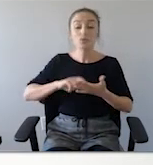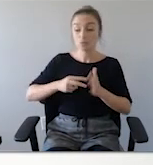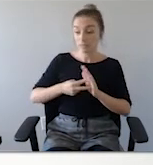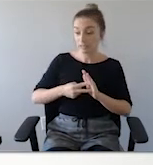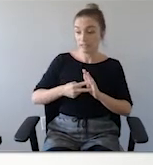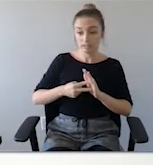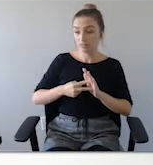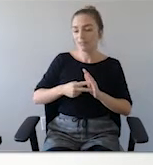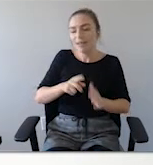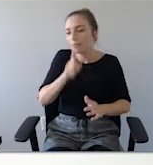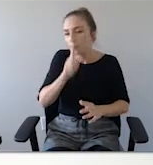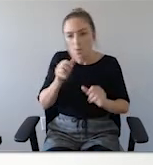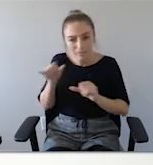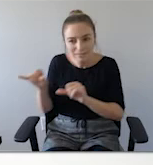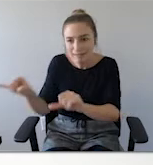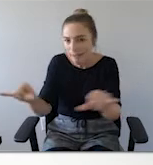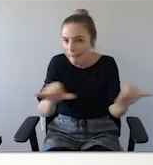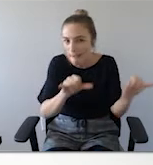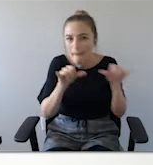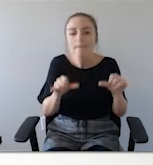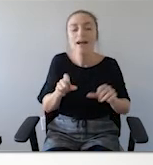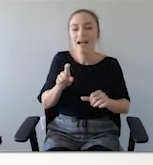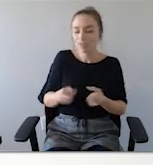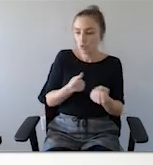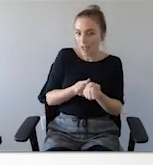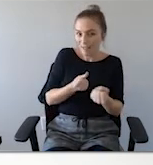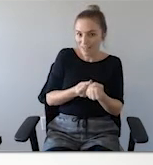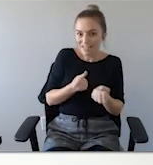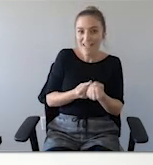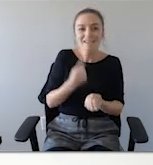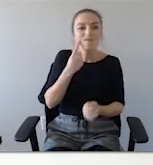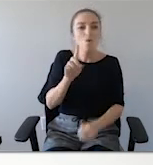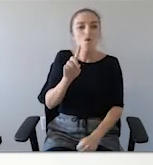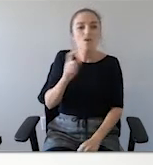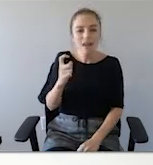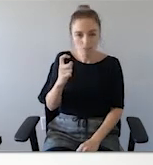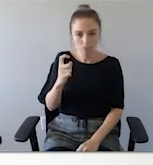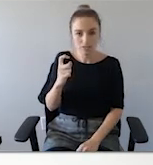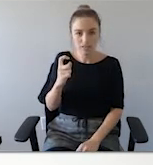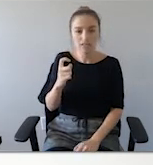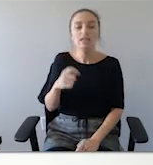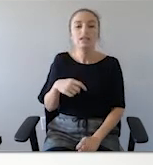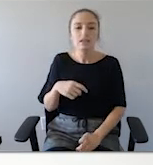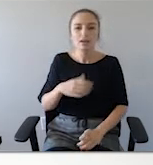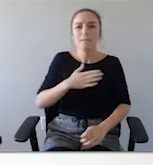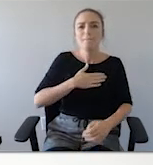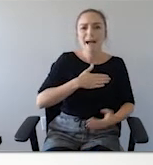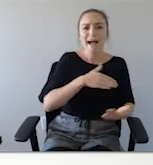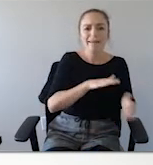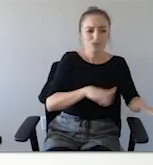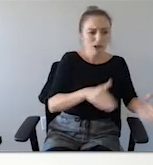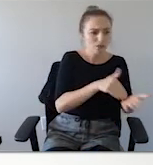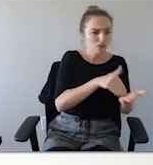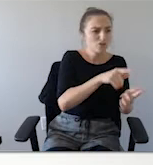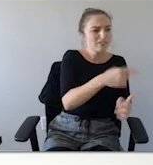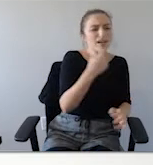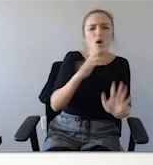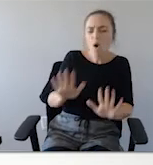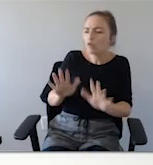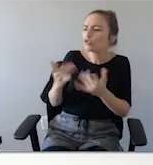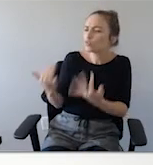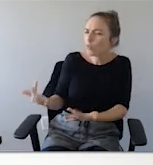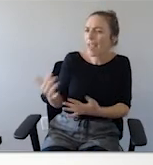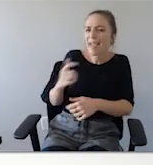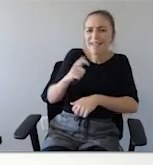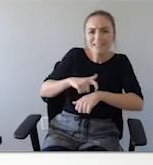a diagnosis because my pediatrician kept saying, give it time, don't compare him to his brother, blah, blah, blah, blah. I'm sure a lot of you guys have heard the same